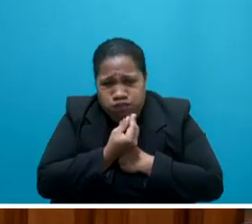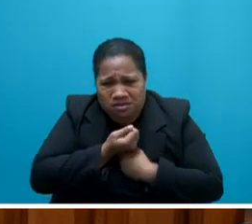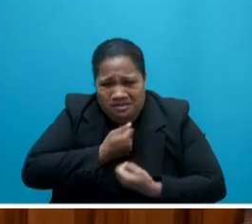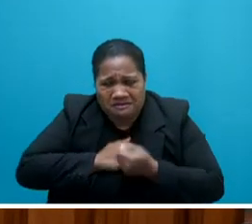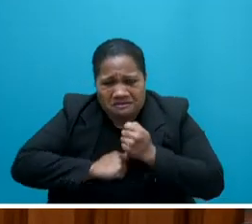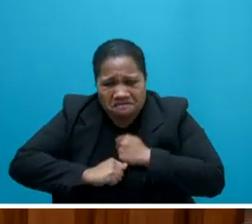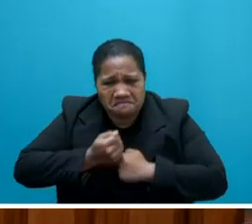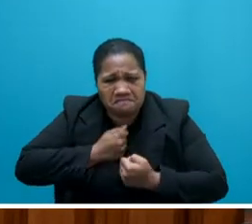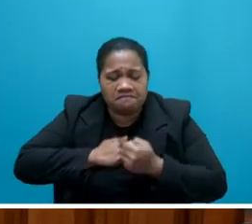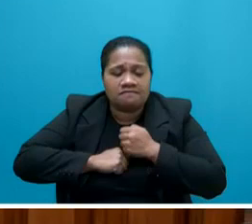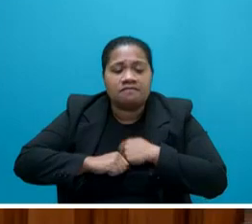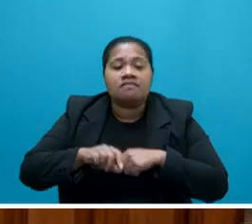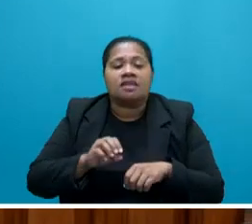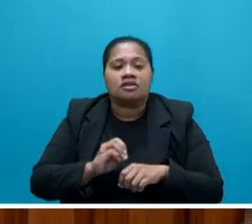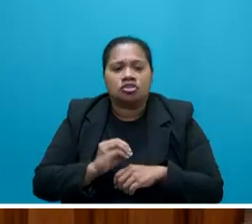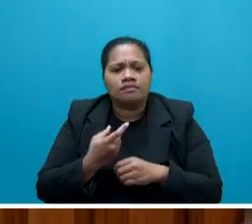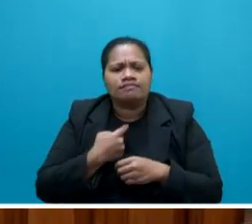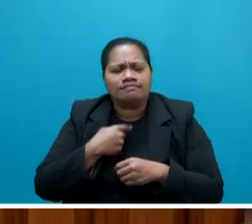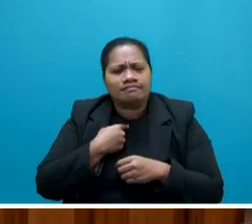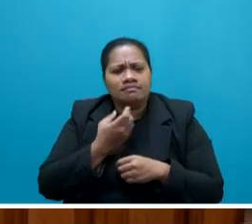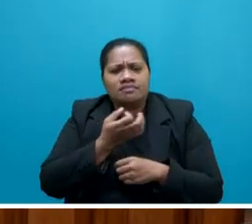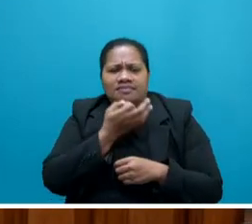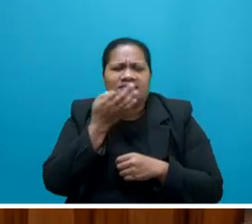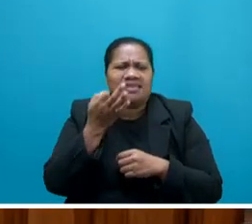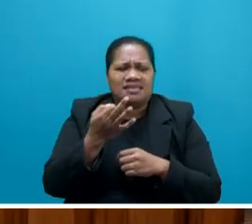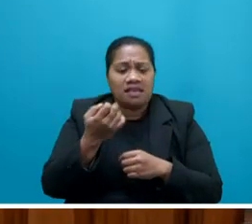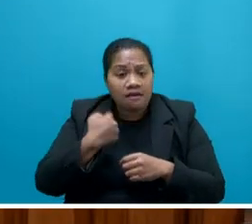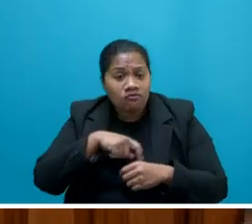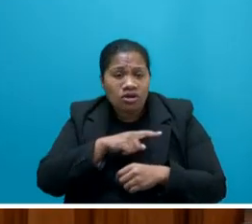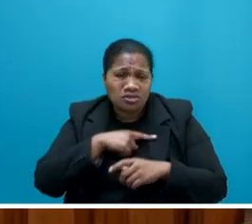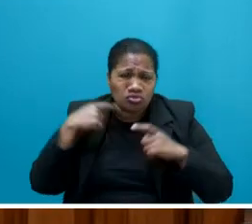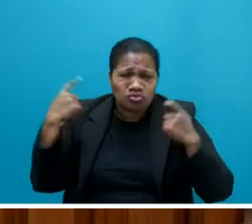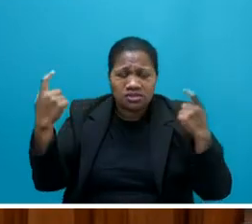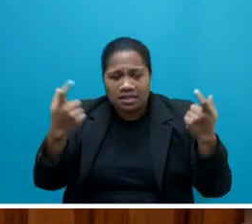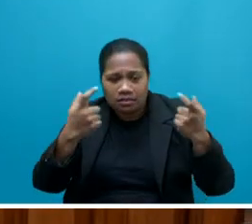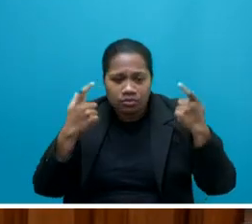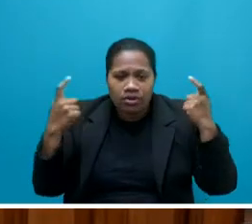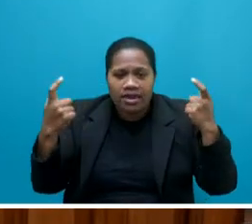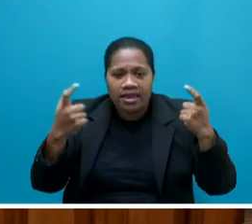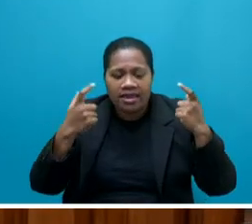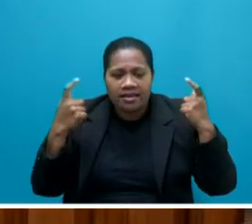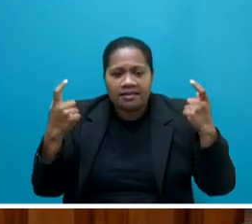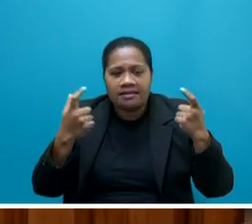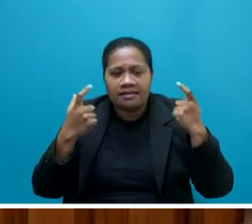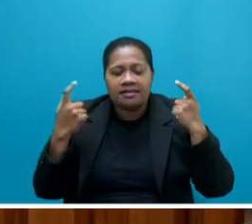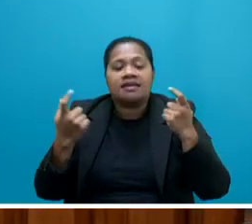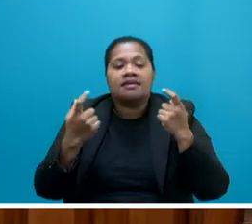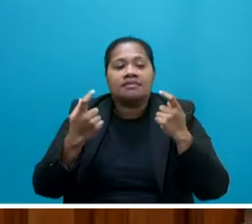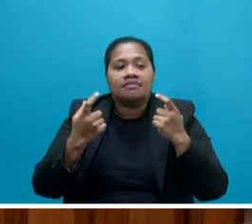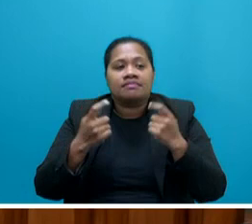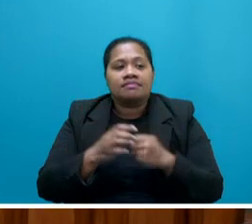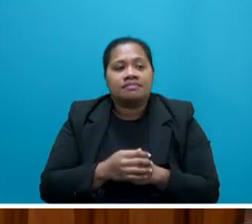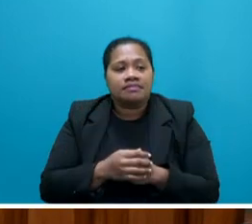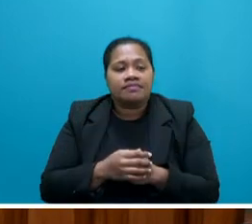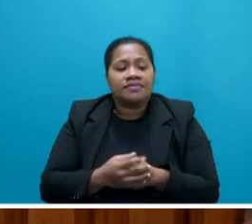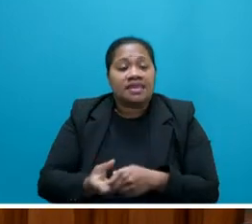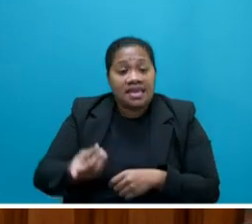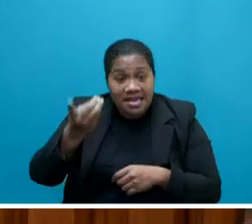I recommend that let's celebrate our 50th year of independence with